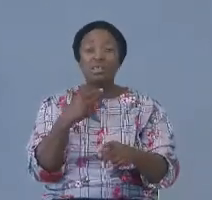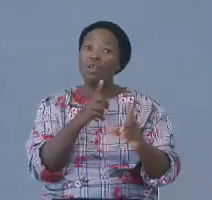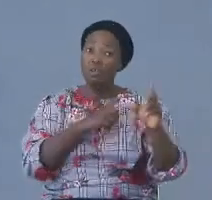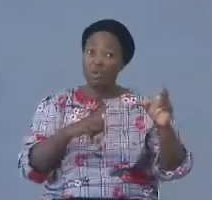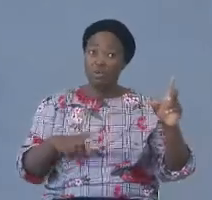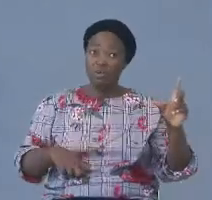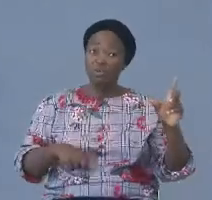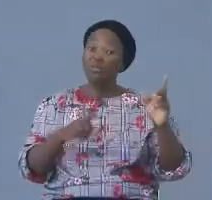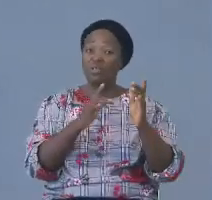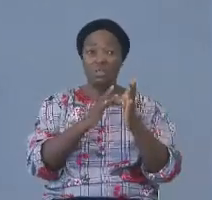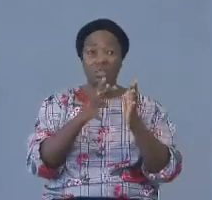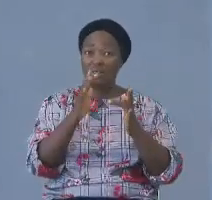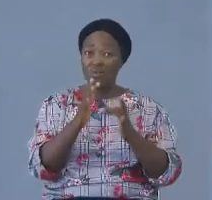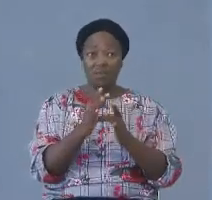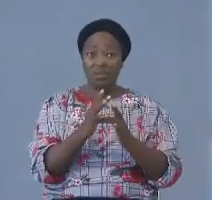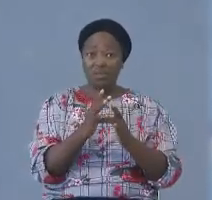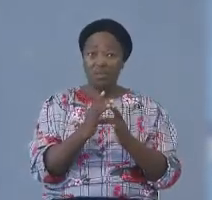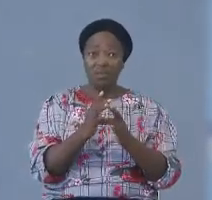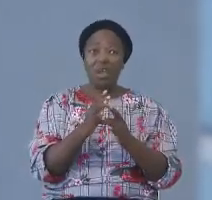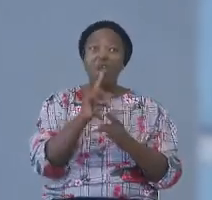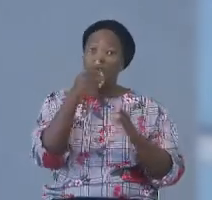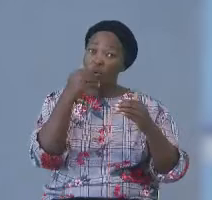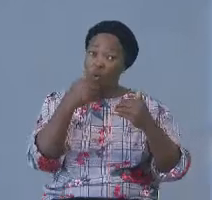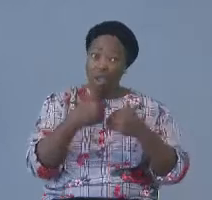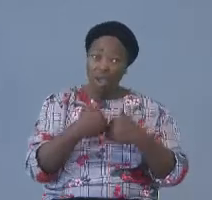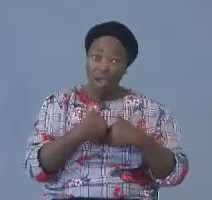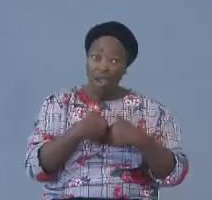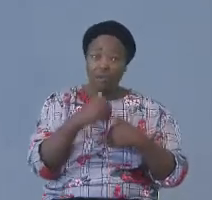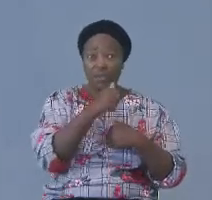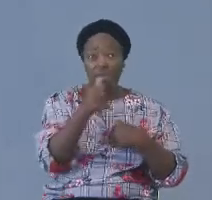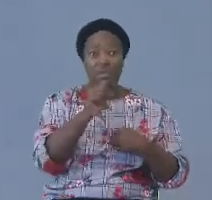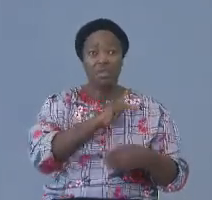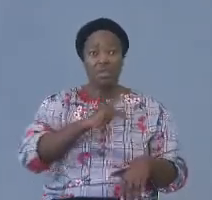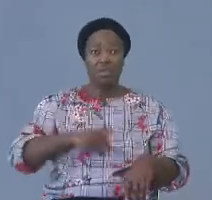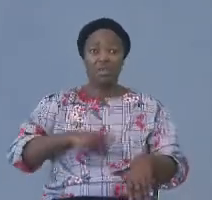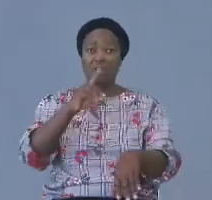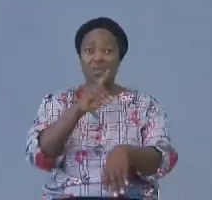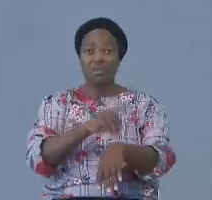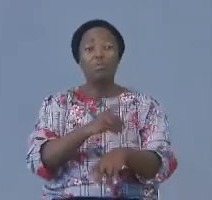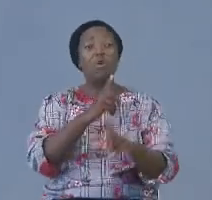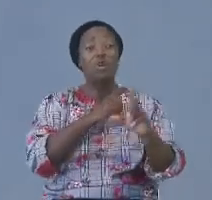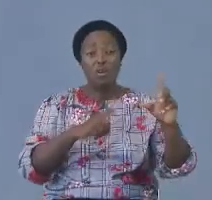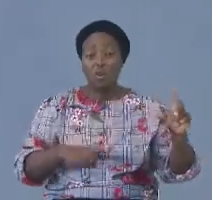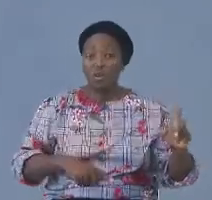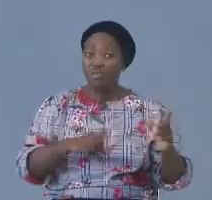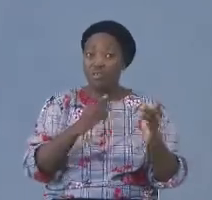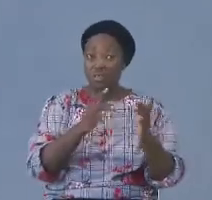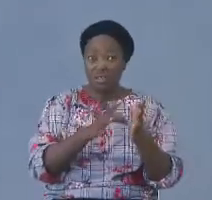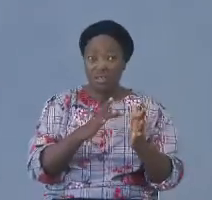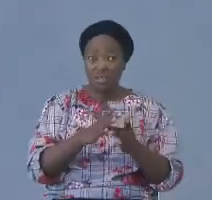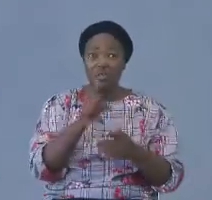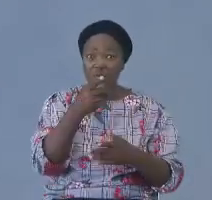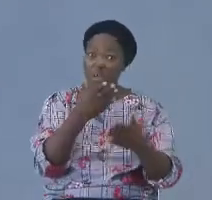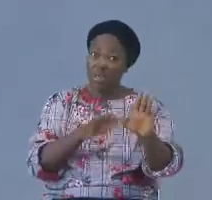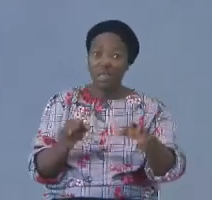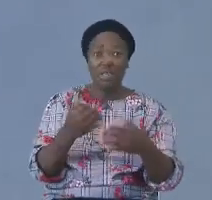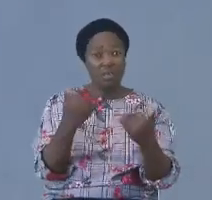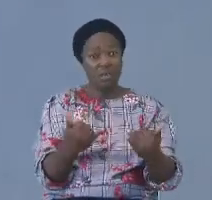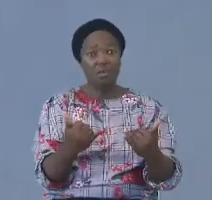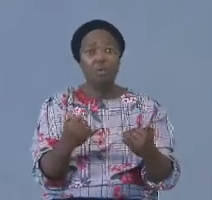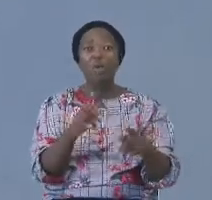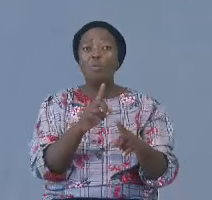thy kingdom what does that mean he said lord jesus you have a